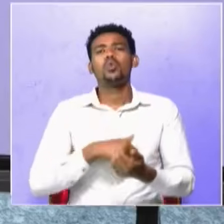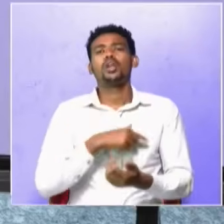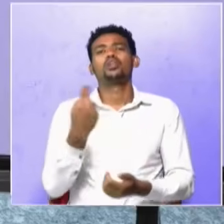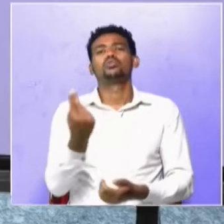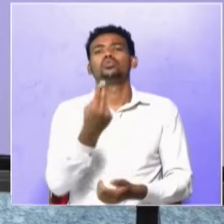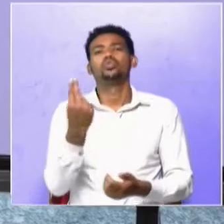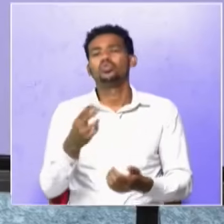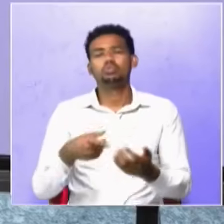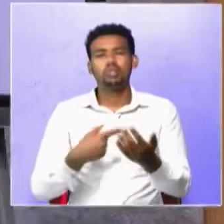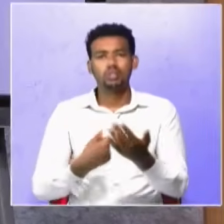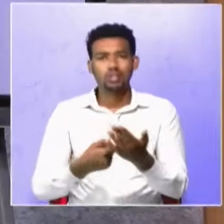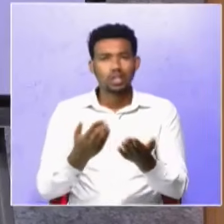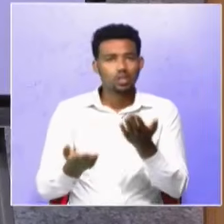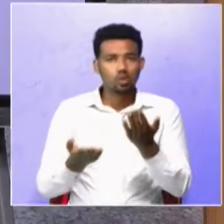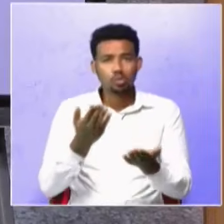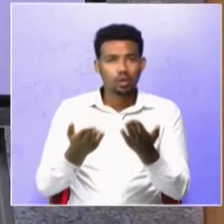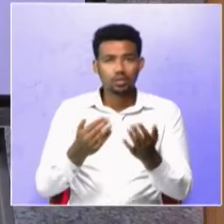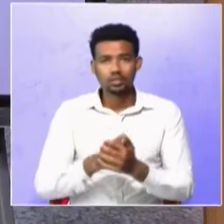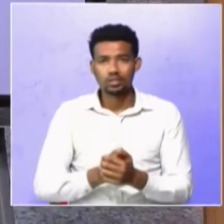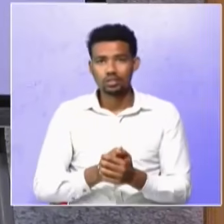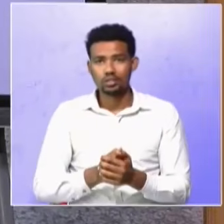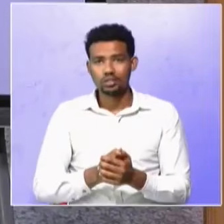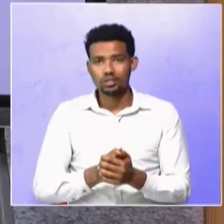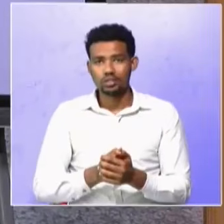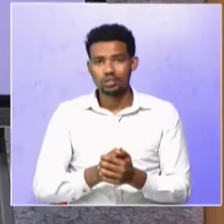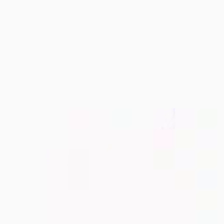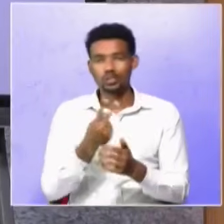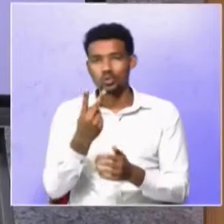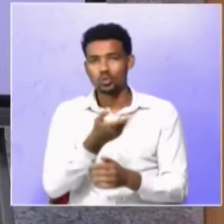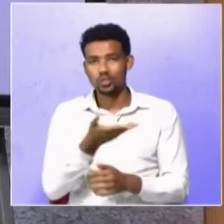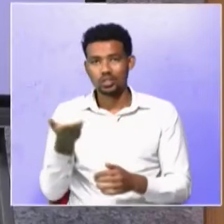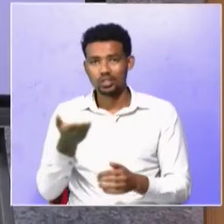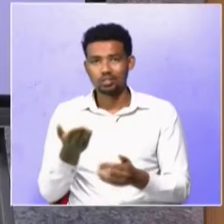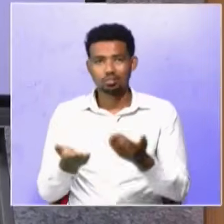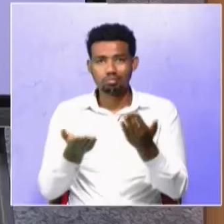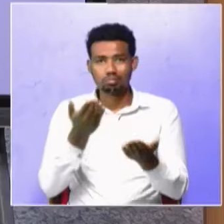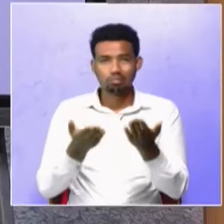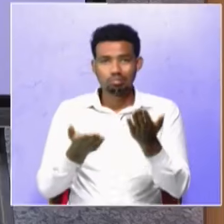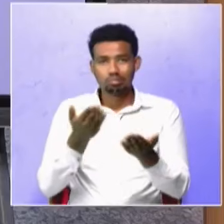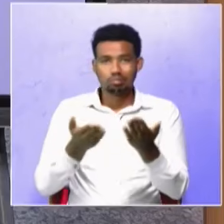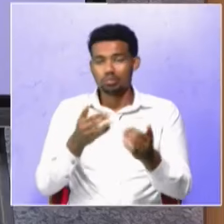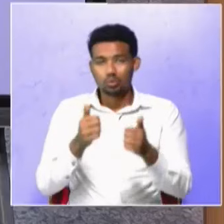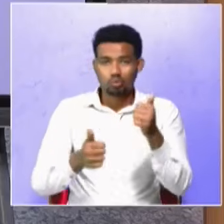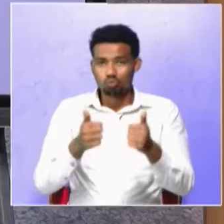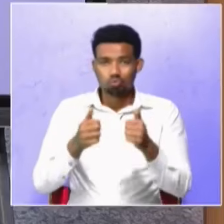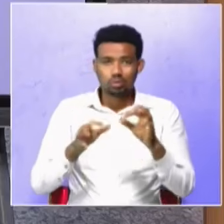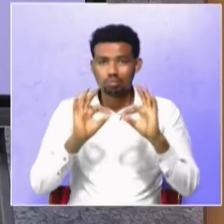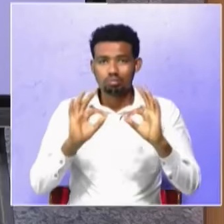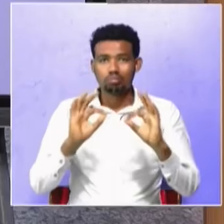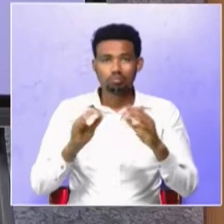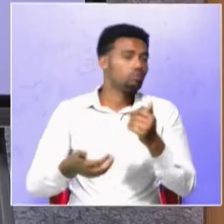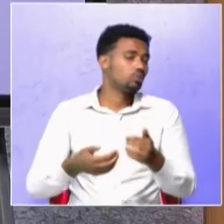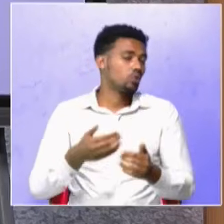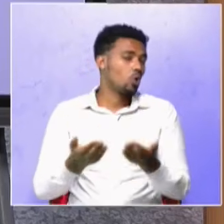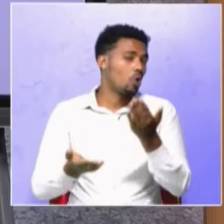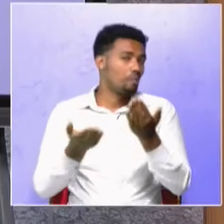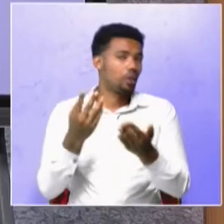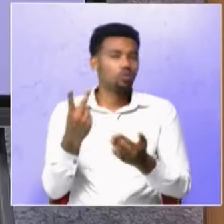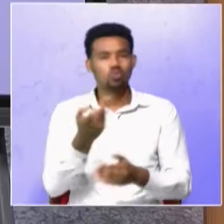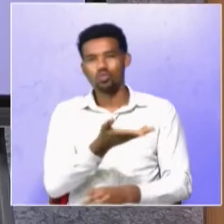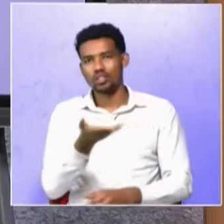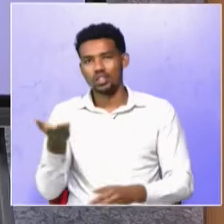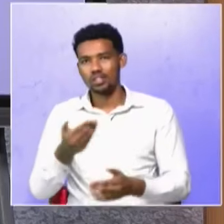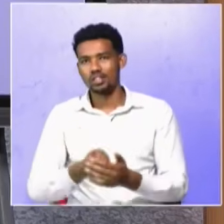them as a comparison. So when we come to here, easily, when we said comparison, comparing two